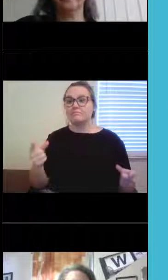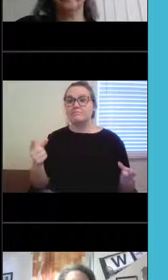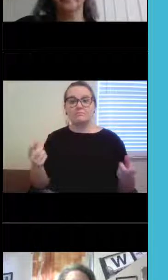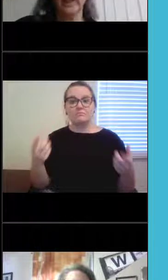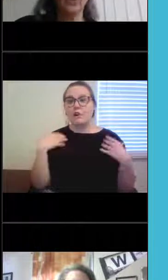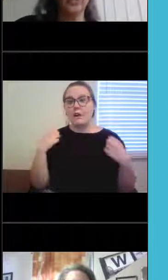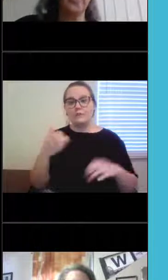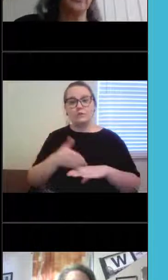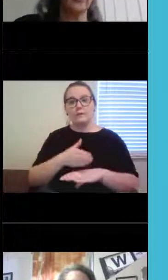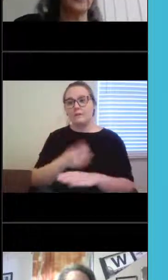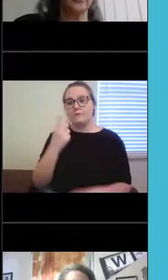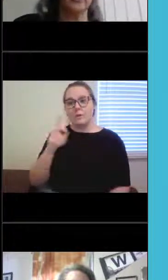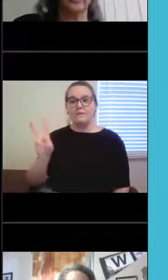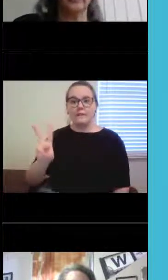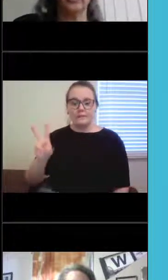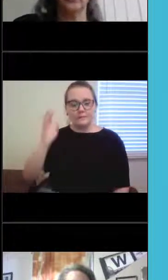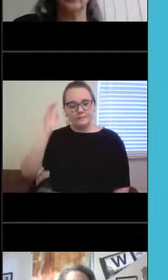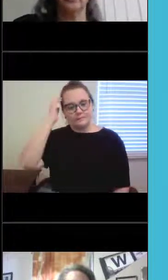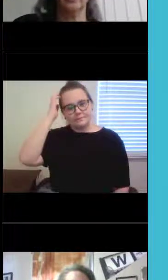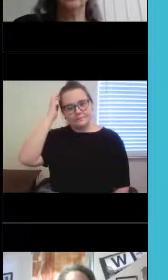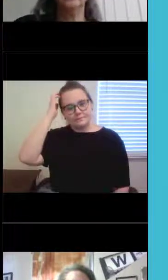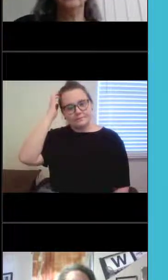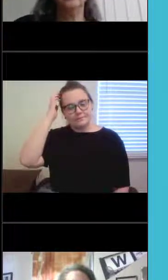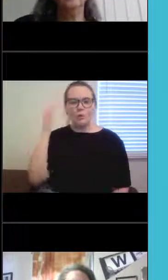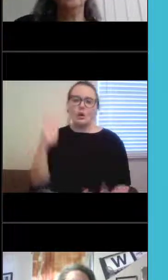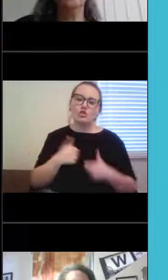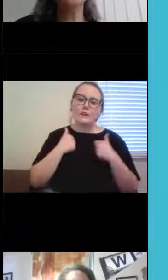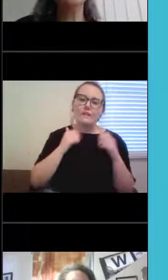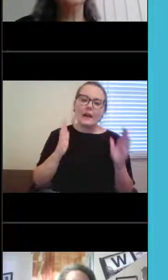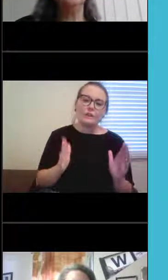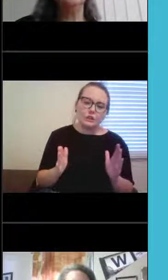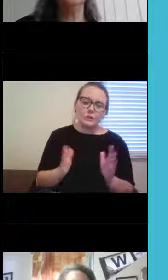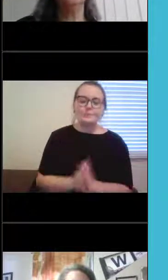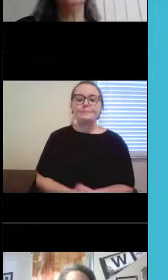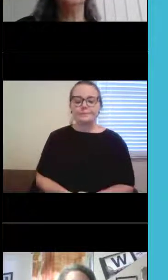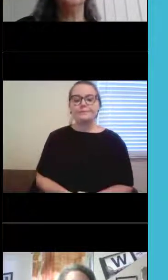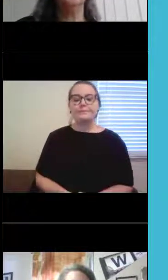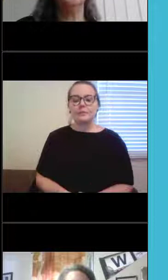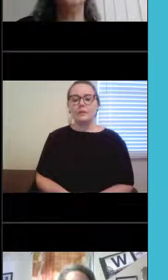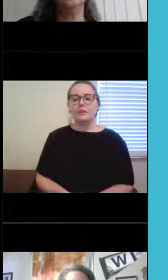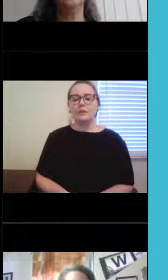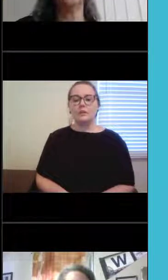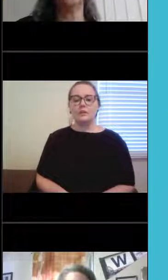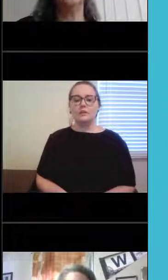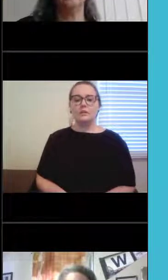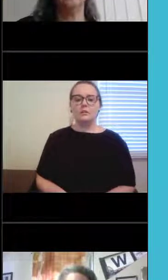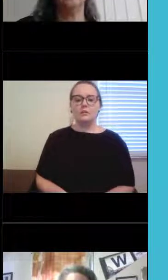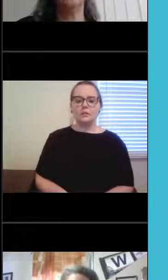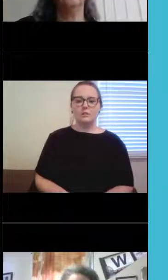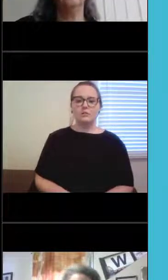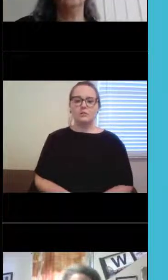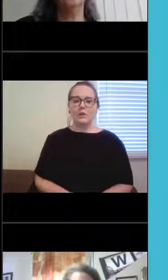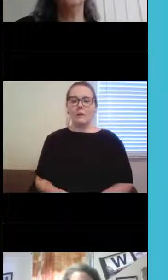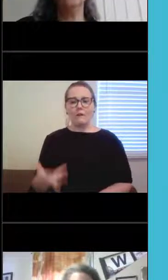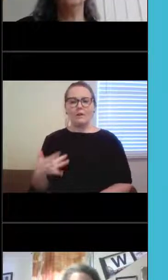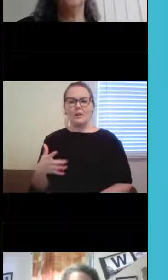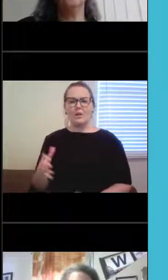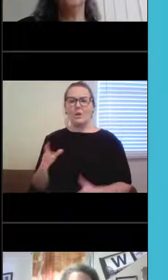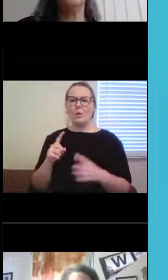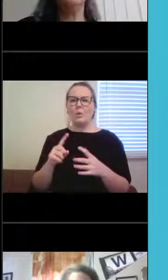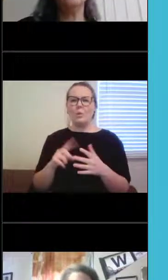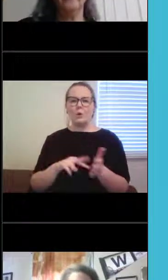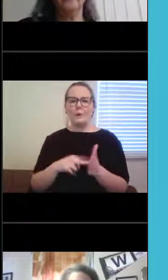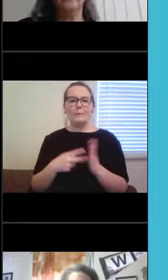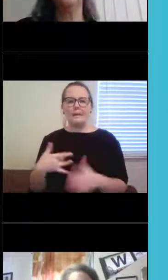victims and trauma survivors more generally, I should say. What was related to feeling more recovered? Well, the